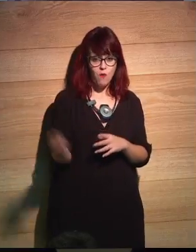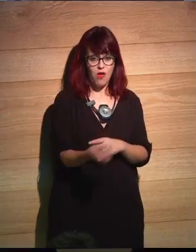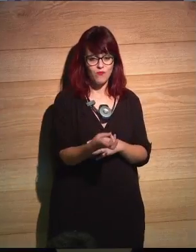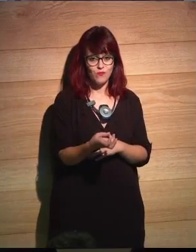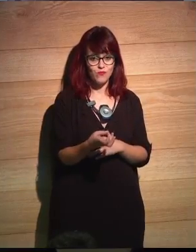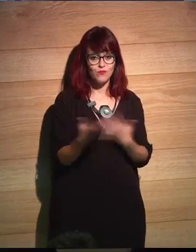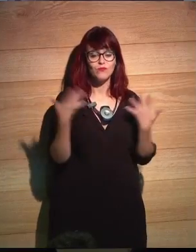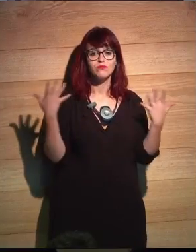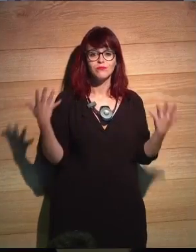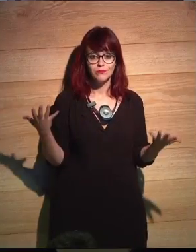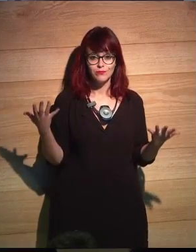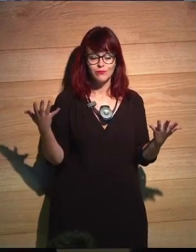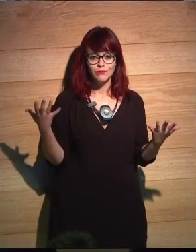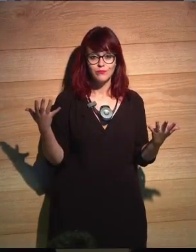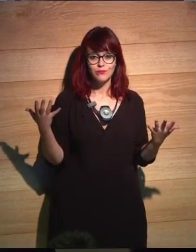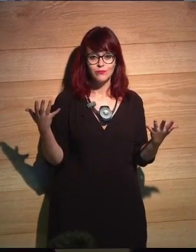territory,